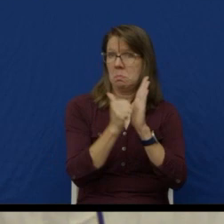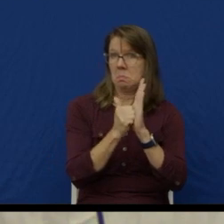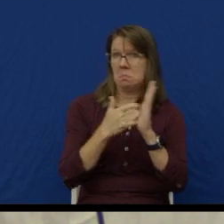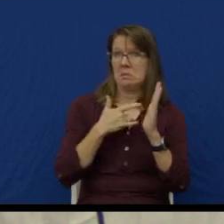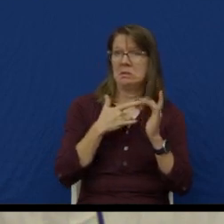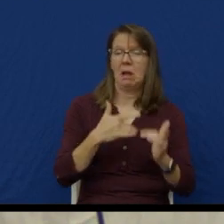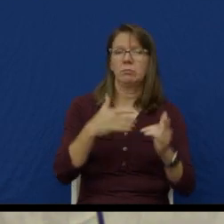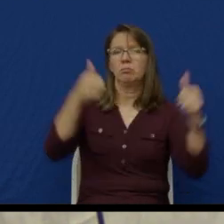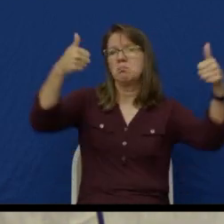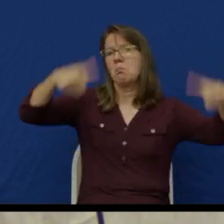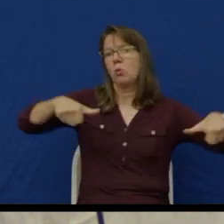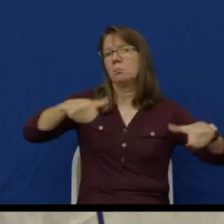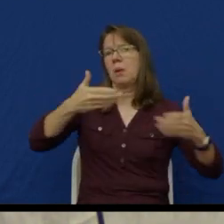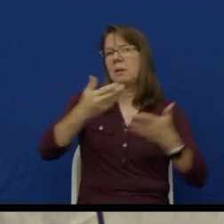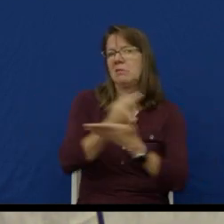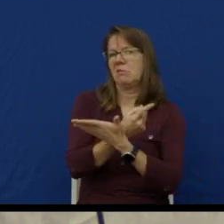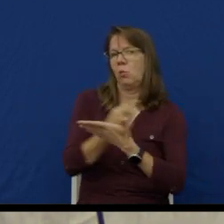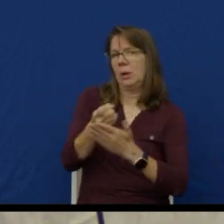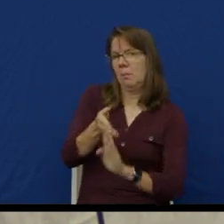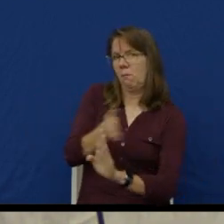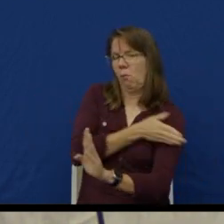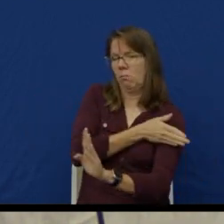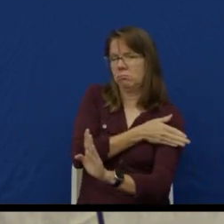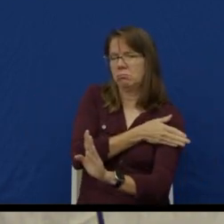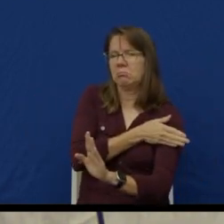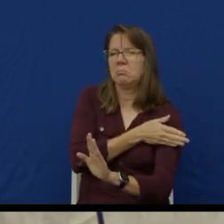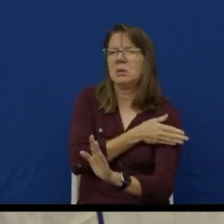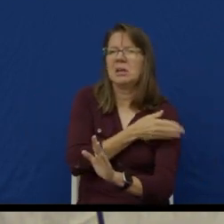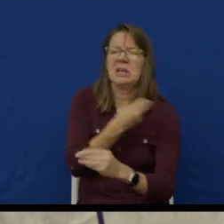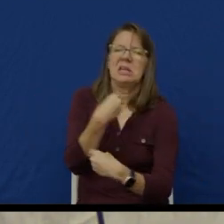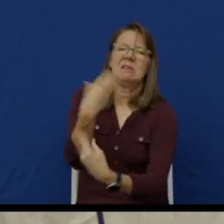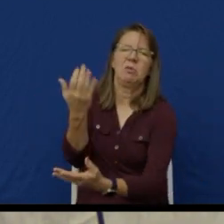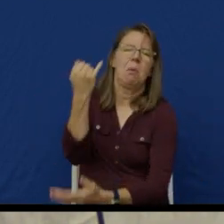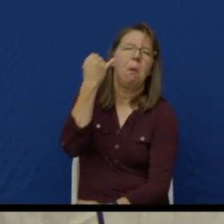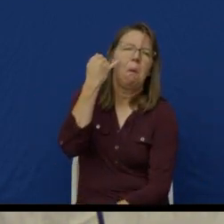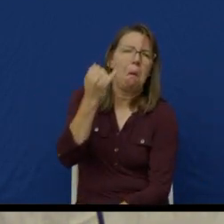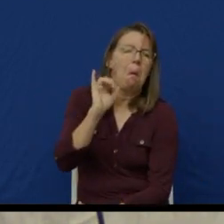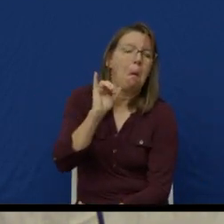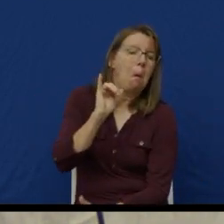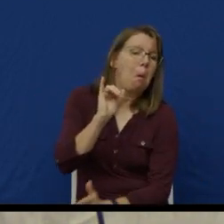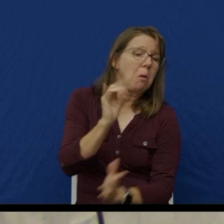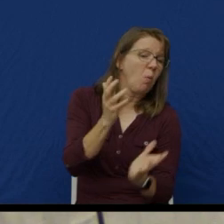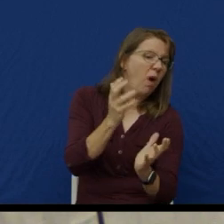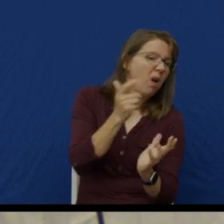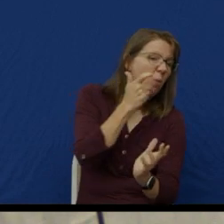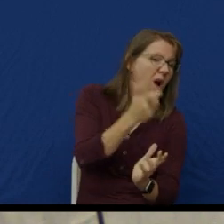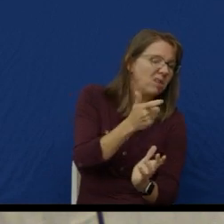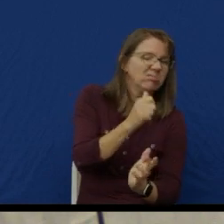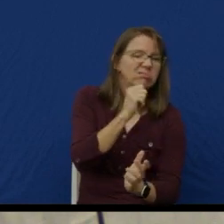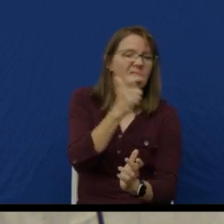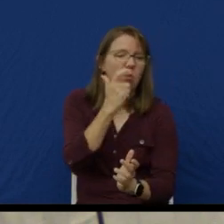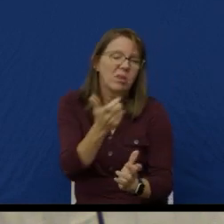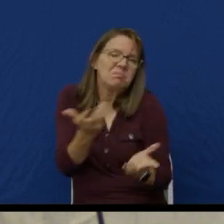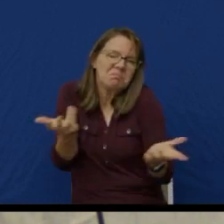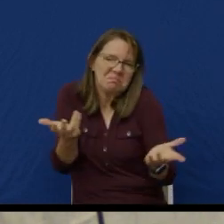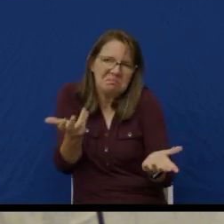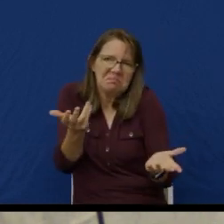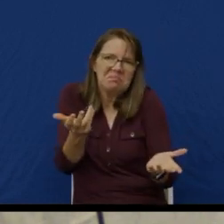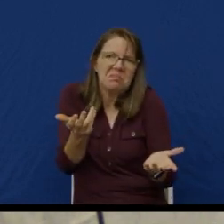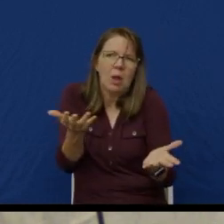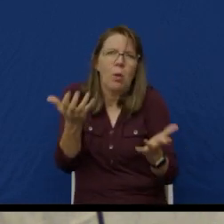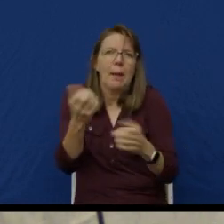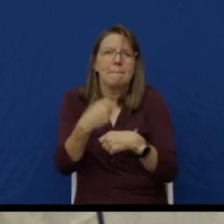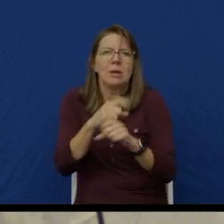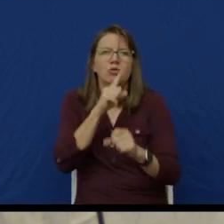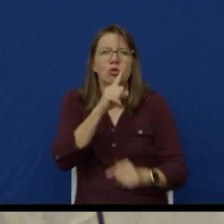two ahead of time, so you can kind of get an idea of if it's something that's worth watching or not. But anyway, just wanted to make sure you all were